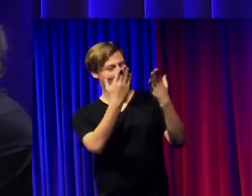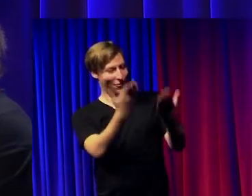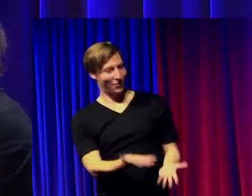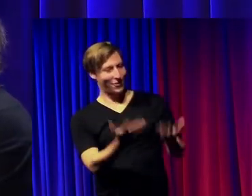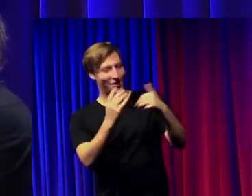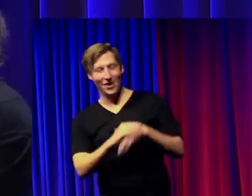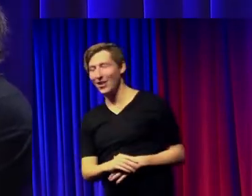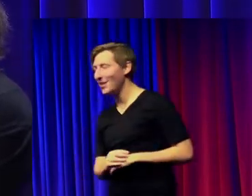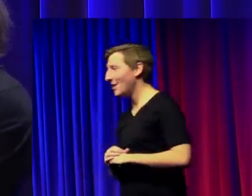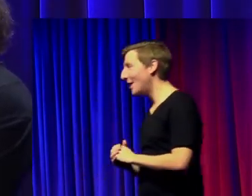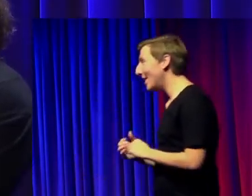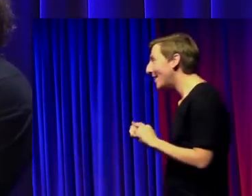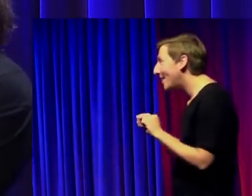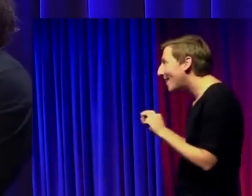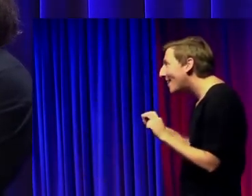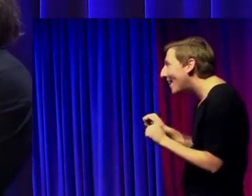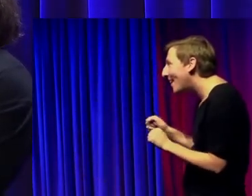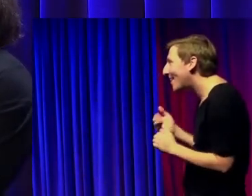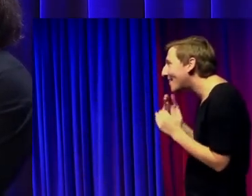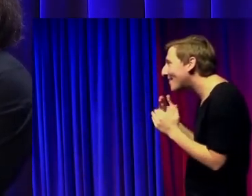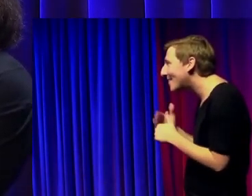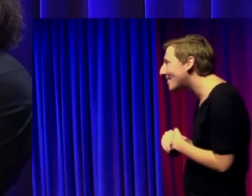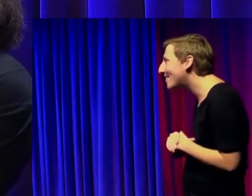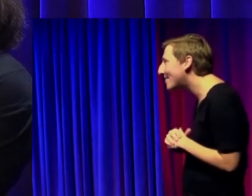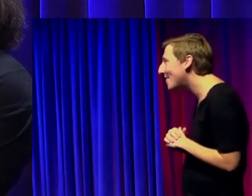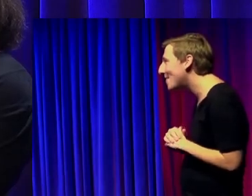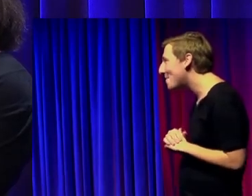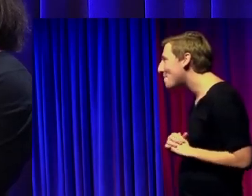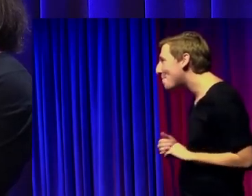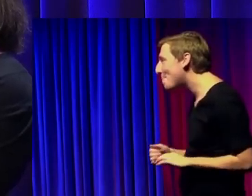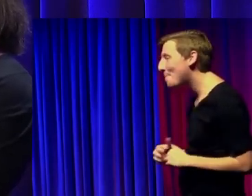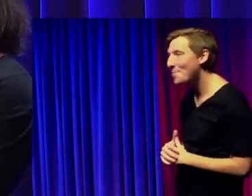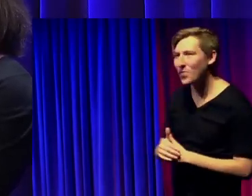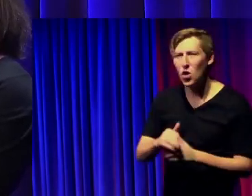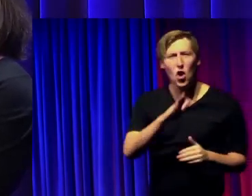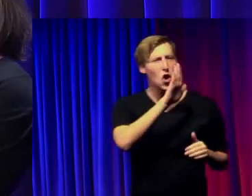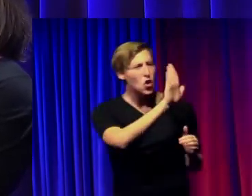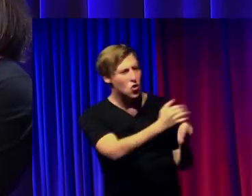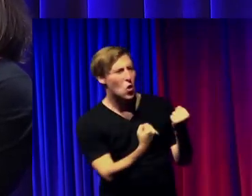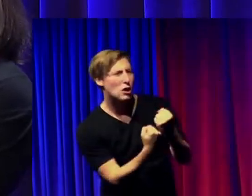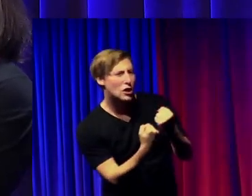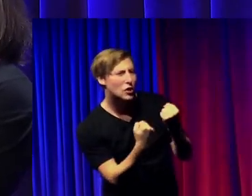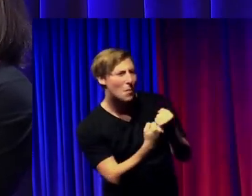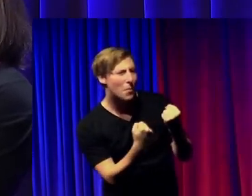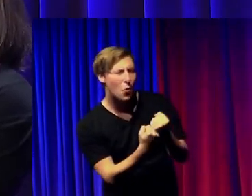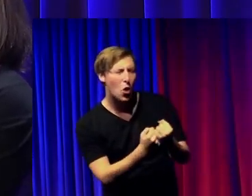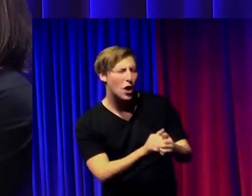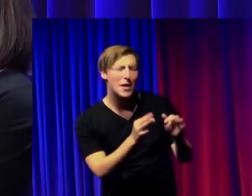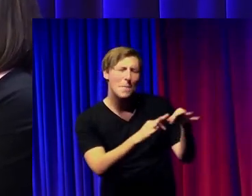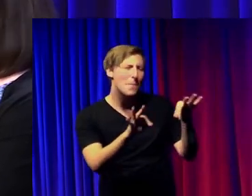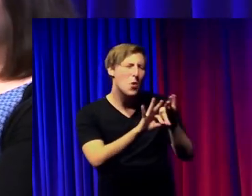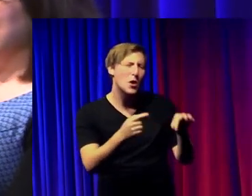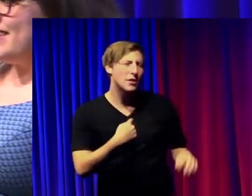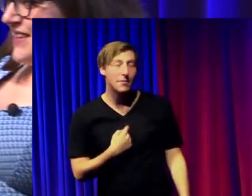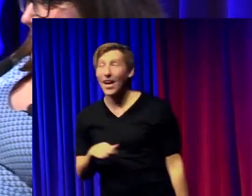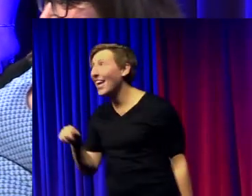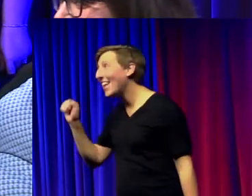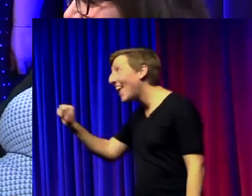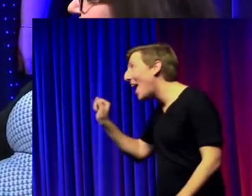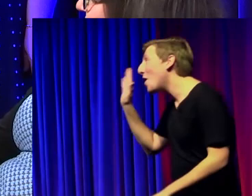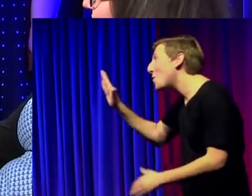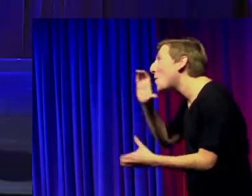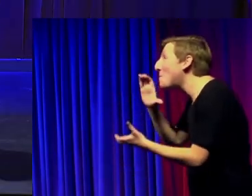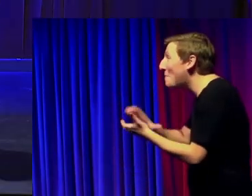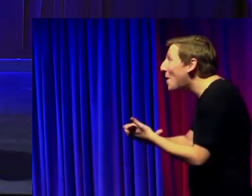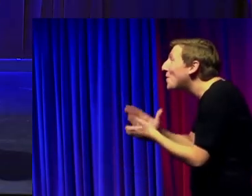Enthusiasm that just makes me know that I can get through anything. Yep, you sure can, especially this marriage. It's gonna last.